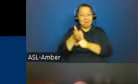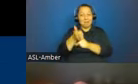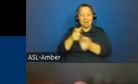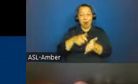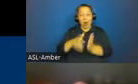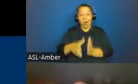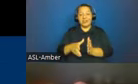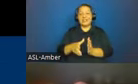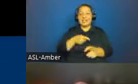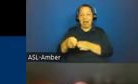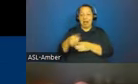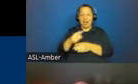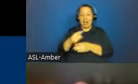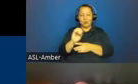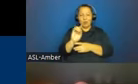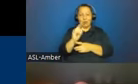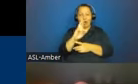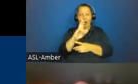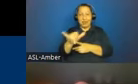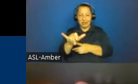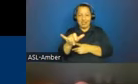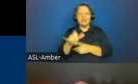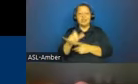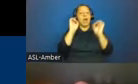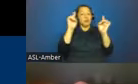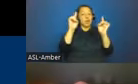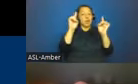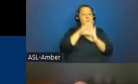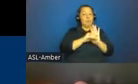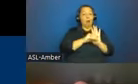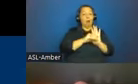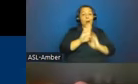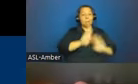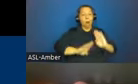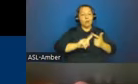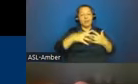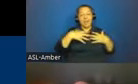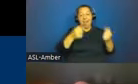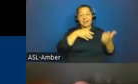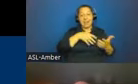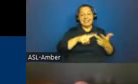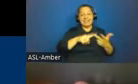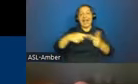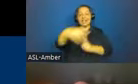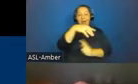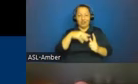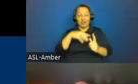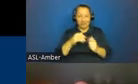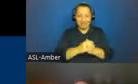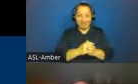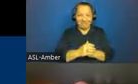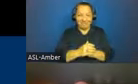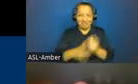zooarchaeology with an educational background in biology, health studies, and ecology. His research